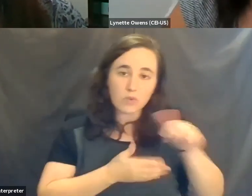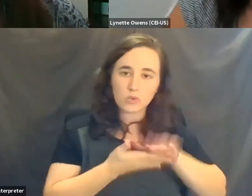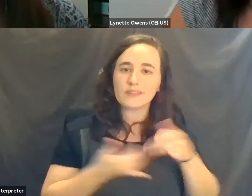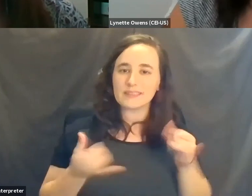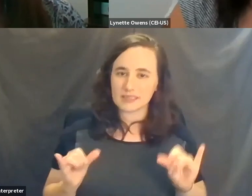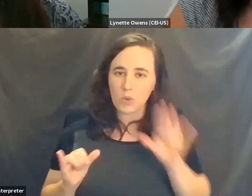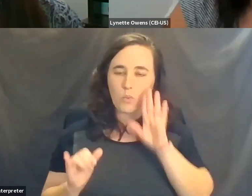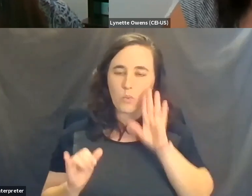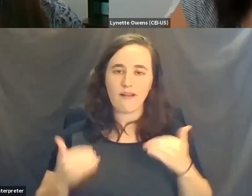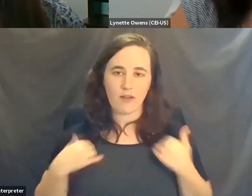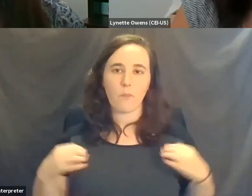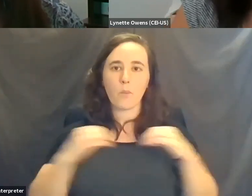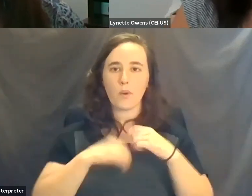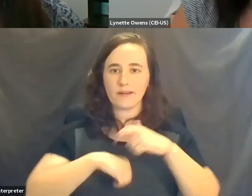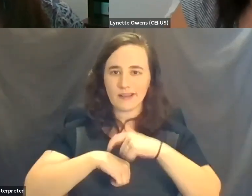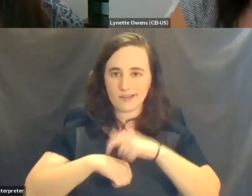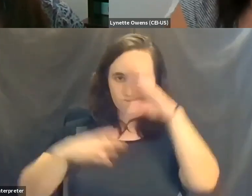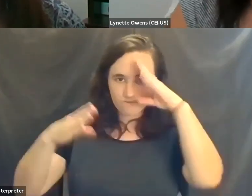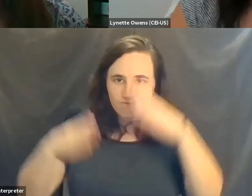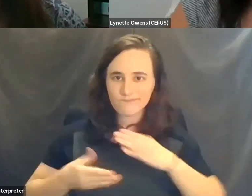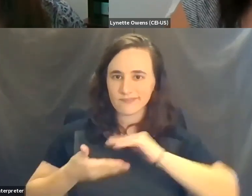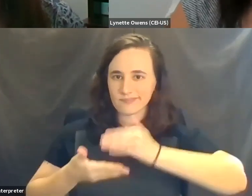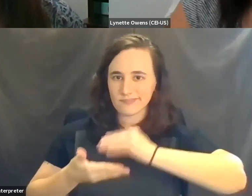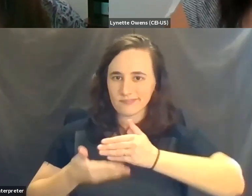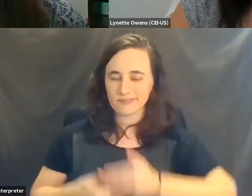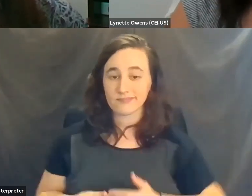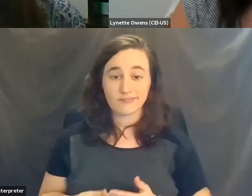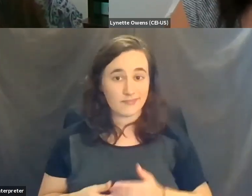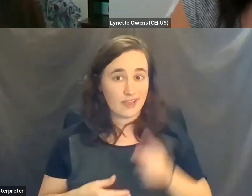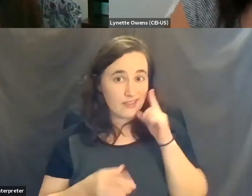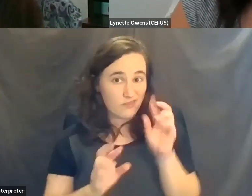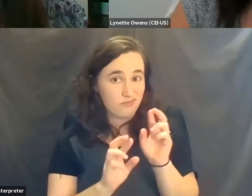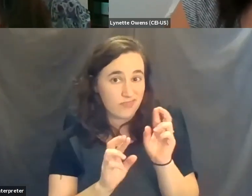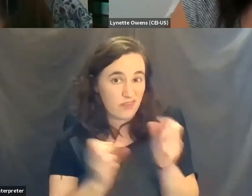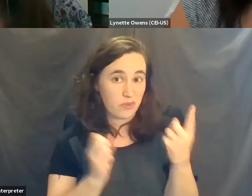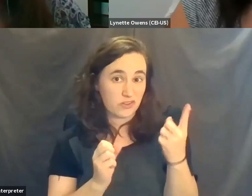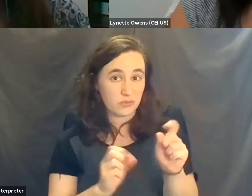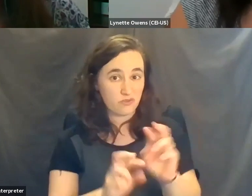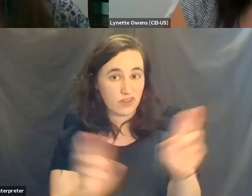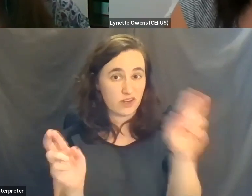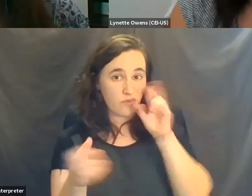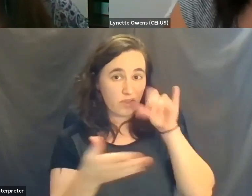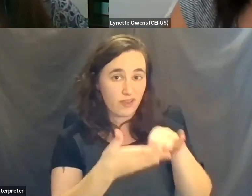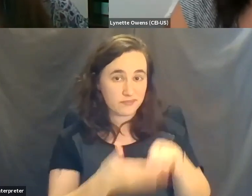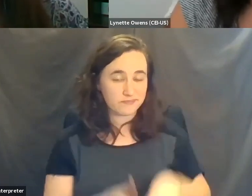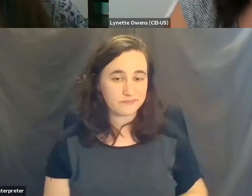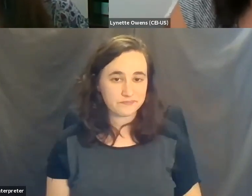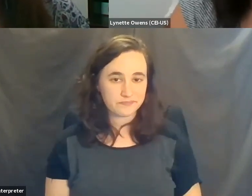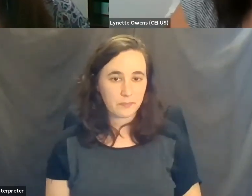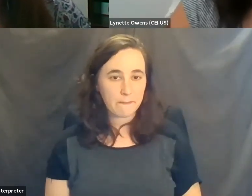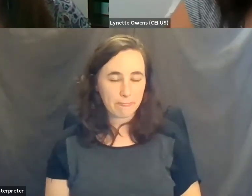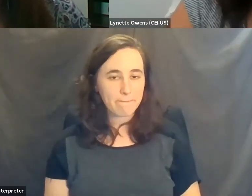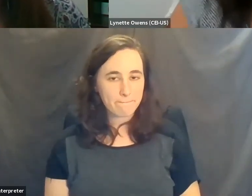All right. I guess everybody get ready for that. Yeah. And yeah, you